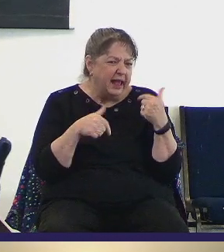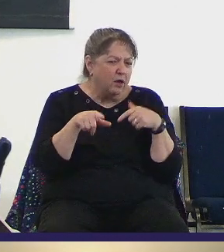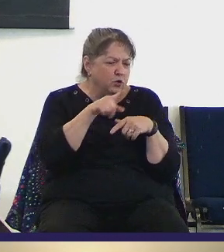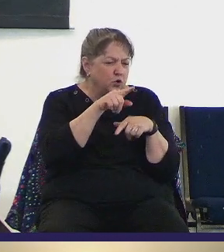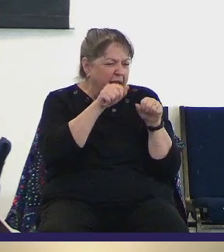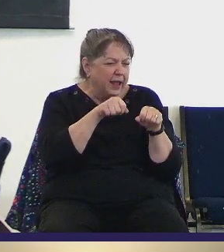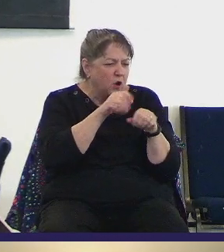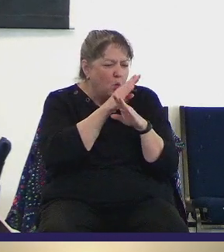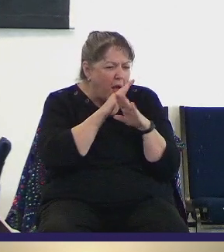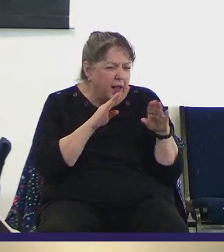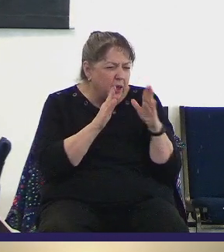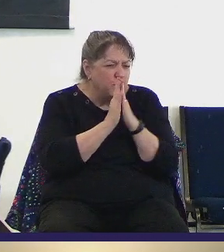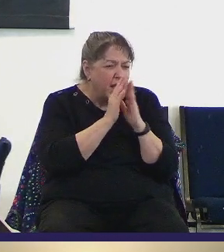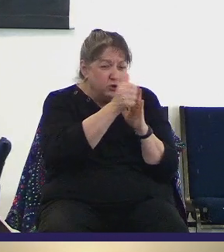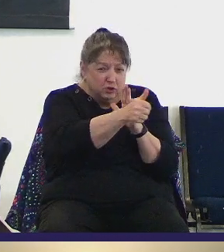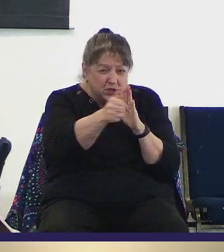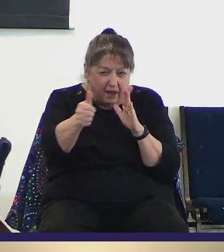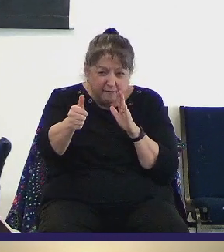that.